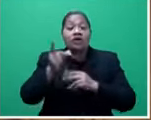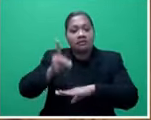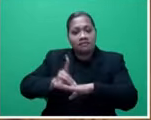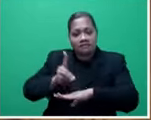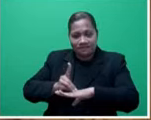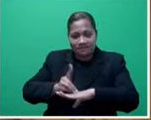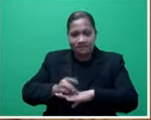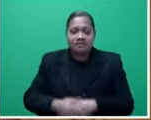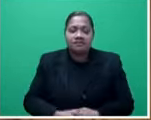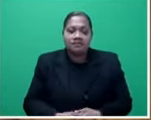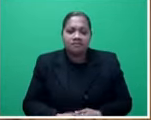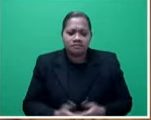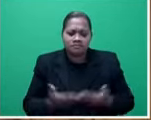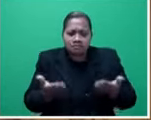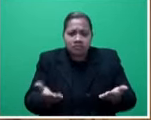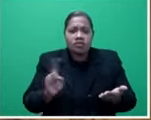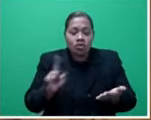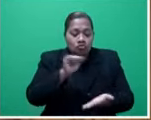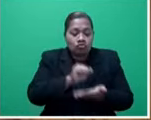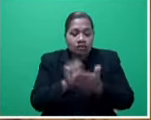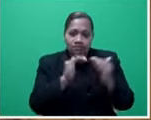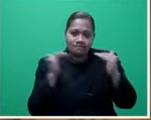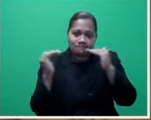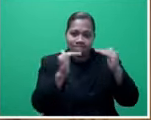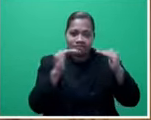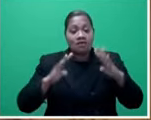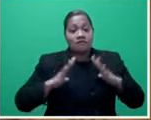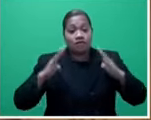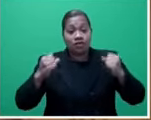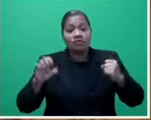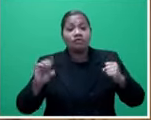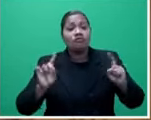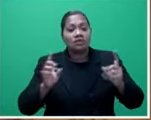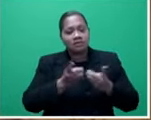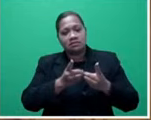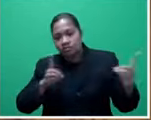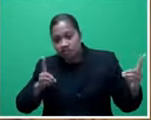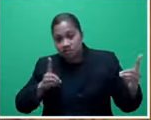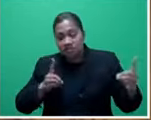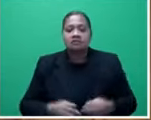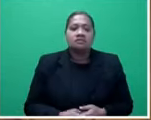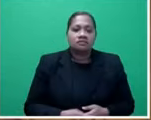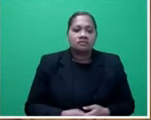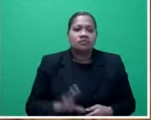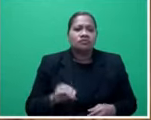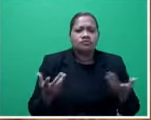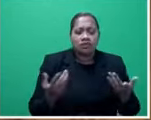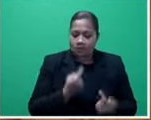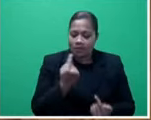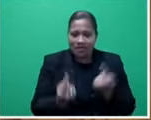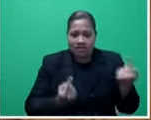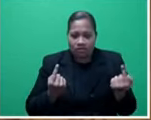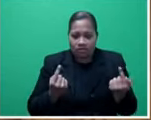It established the right to equality and freedom from discrimination on the grounds of an individual act or